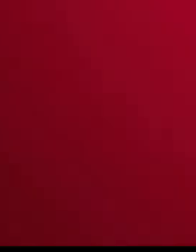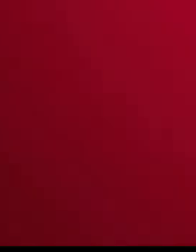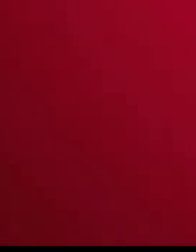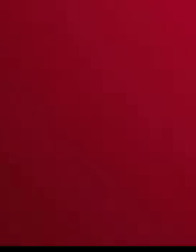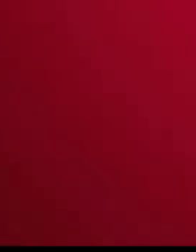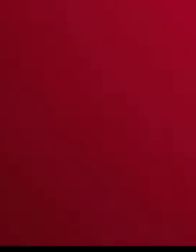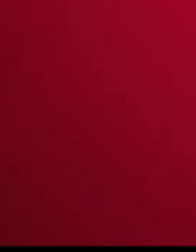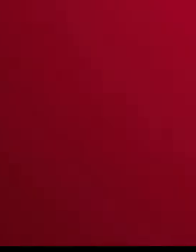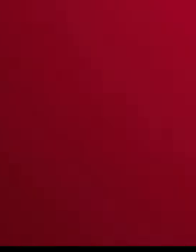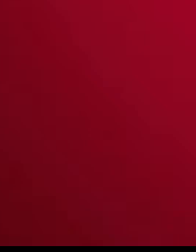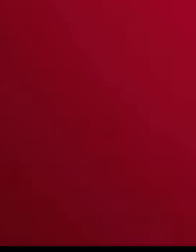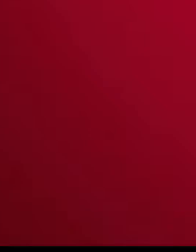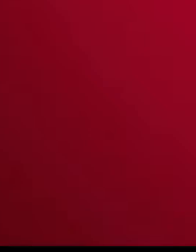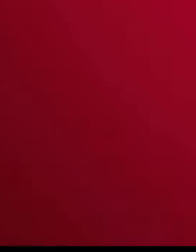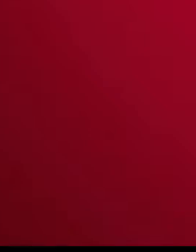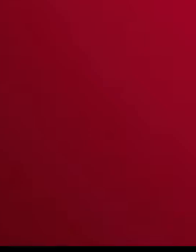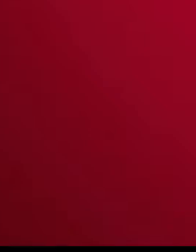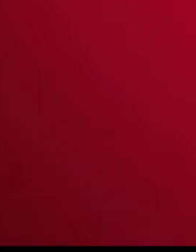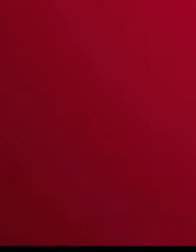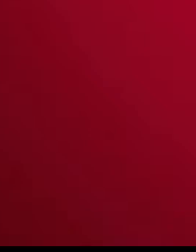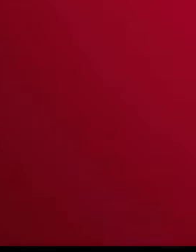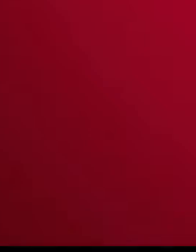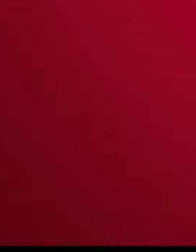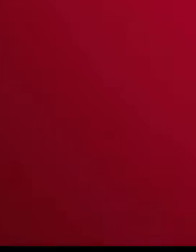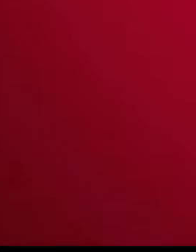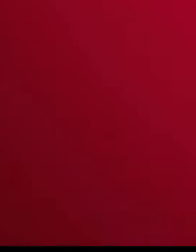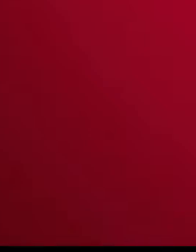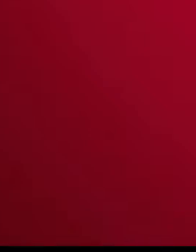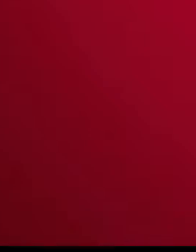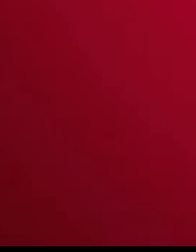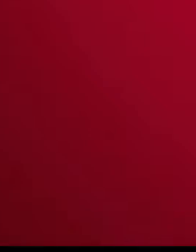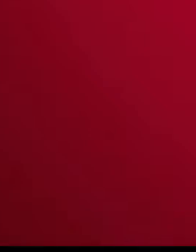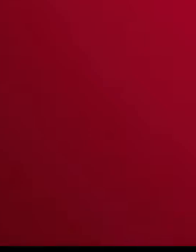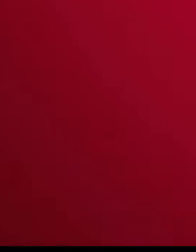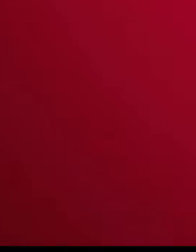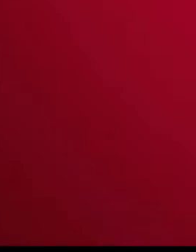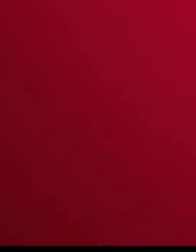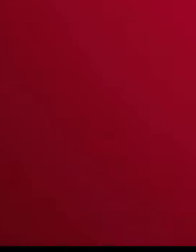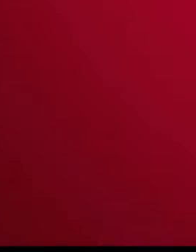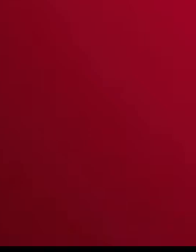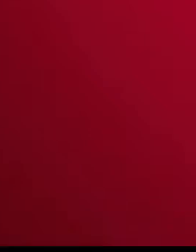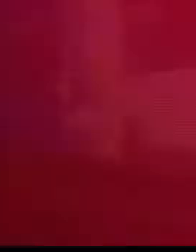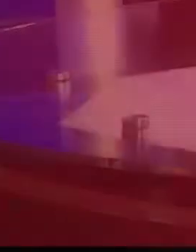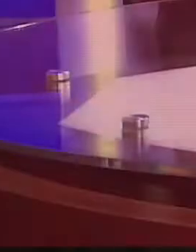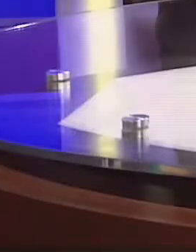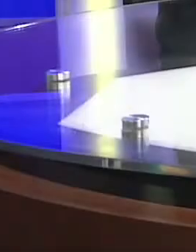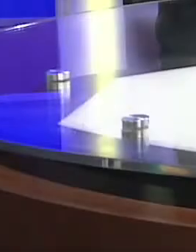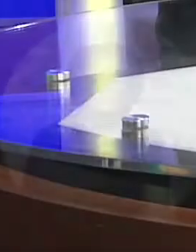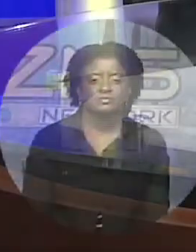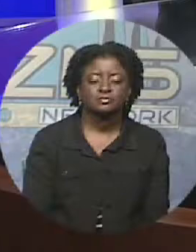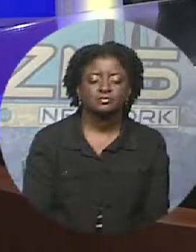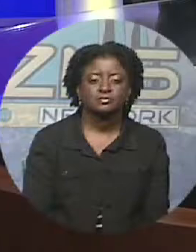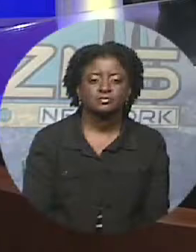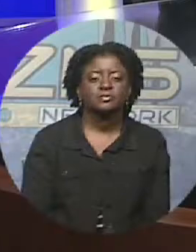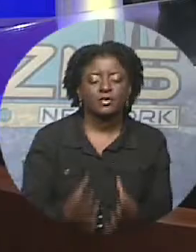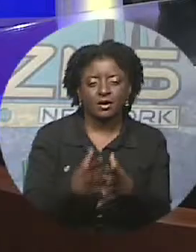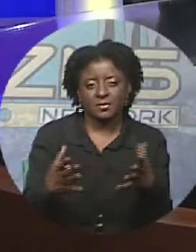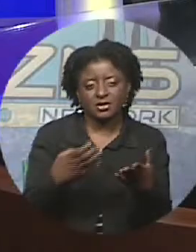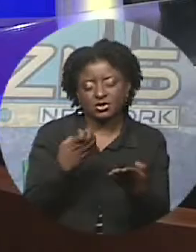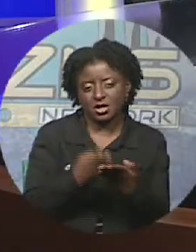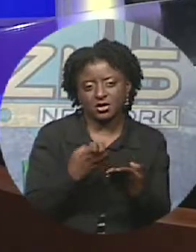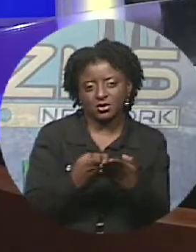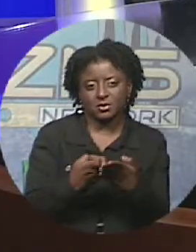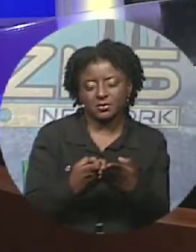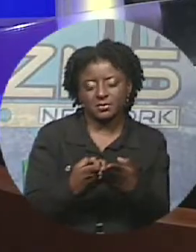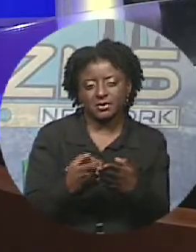This portion of the news brought to you by McDonald's. McDonald's, I'm loving it. A major economic boost for